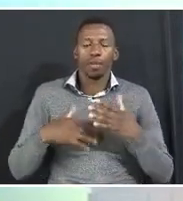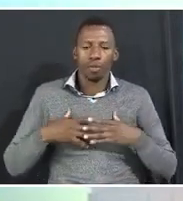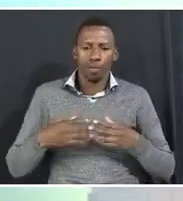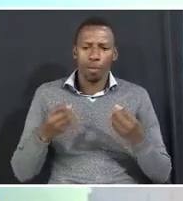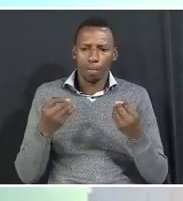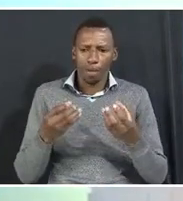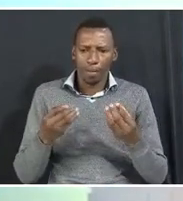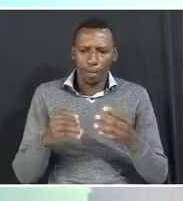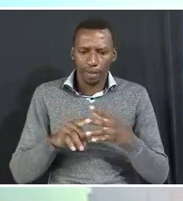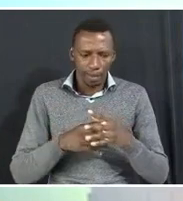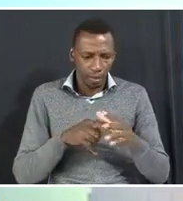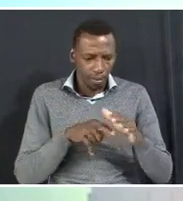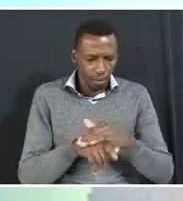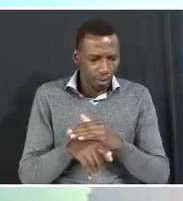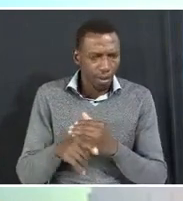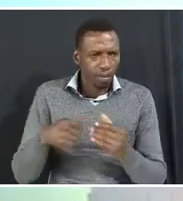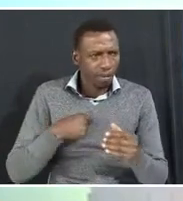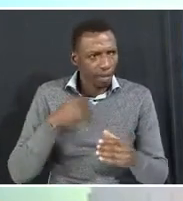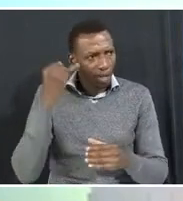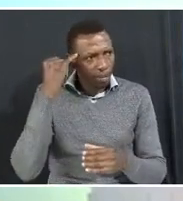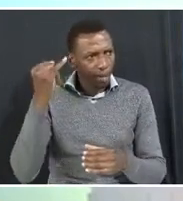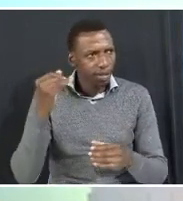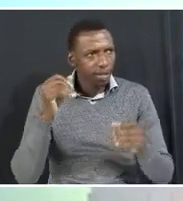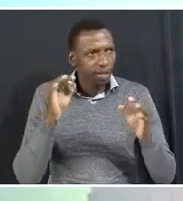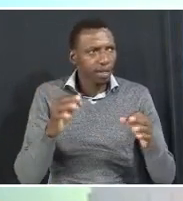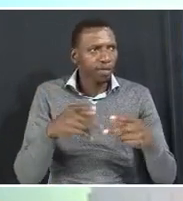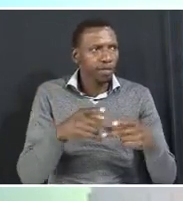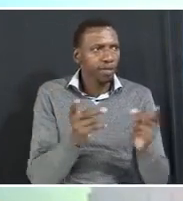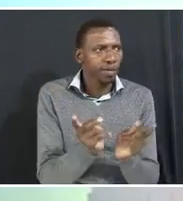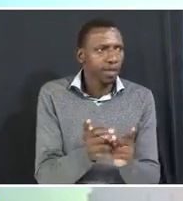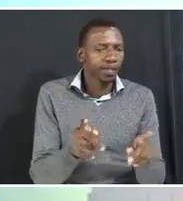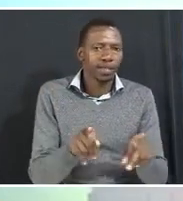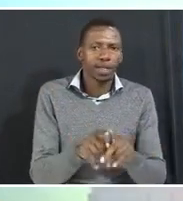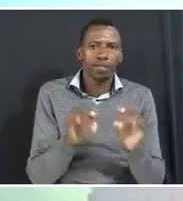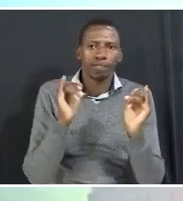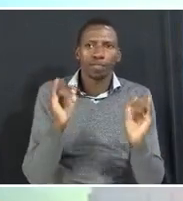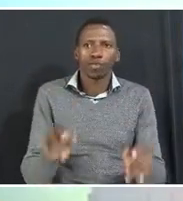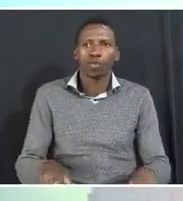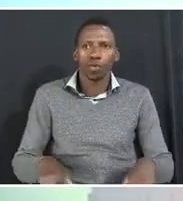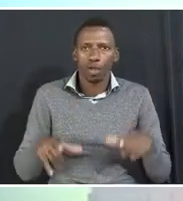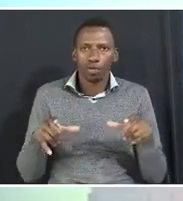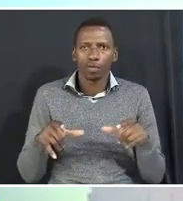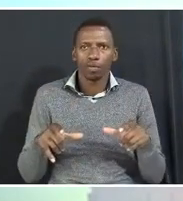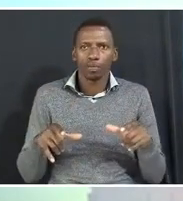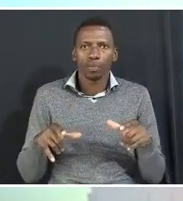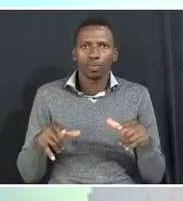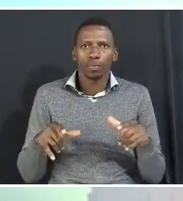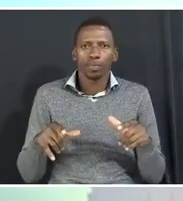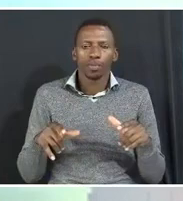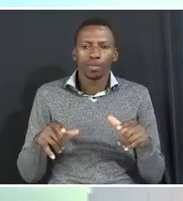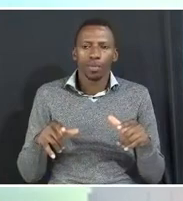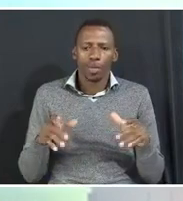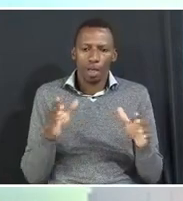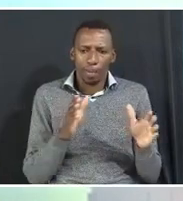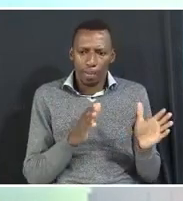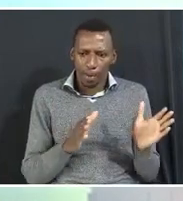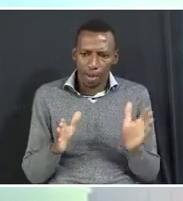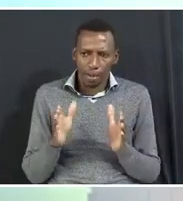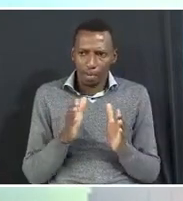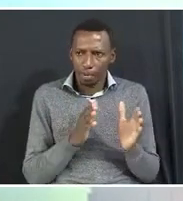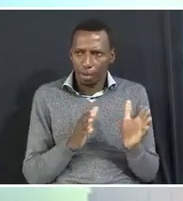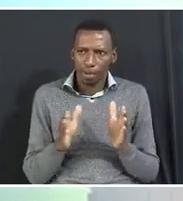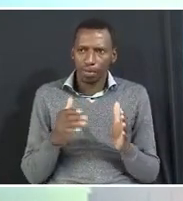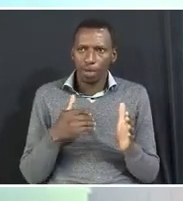imagining if a place like Newlife would purpose to have just a storehouse in one of our rooms of our